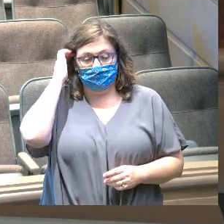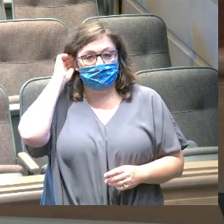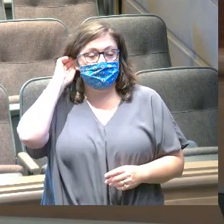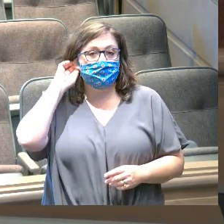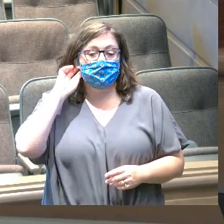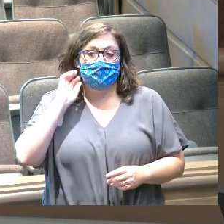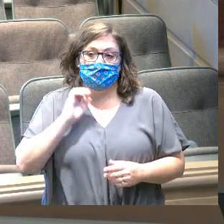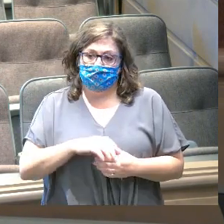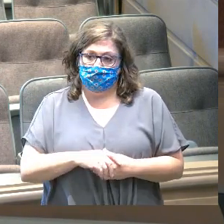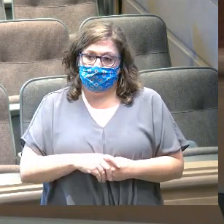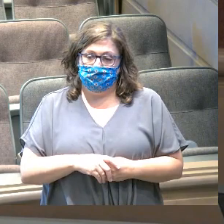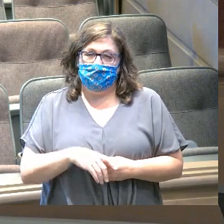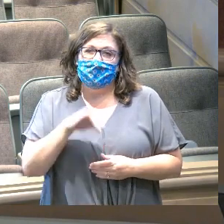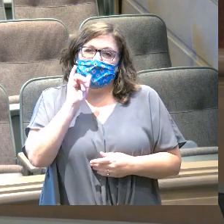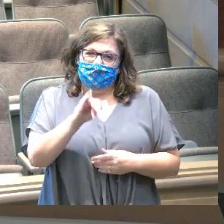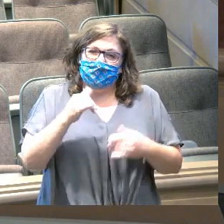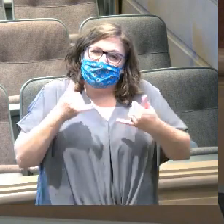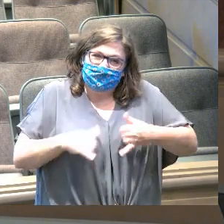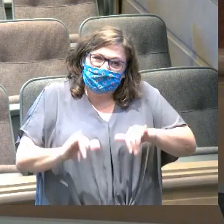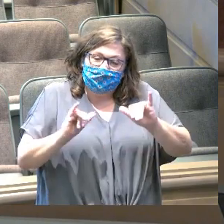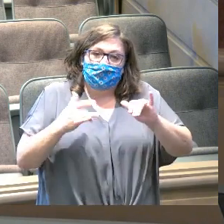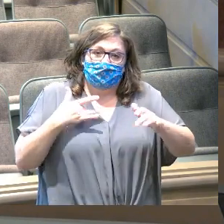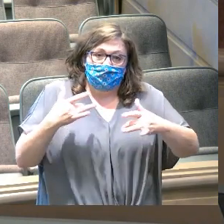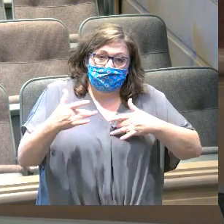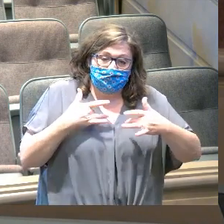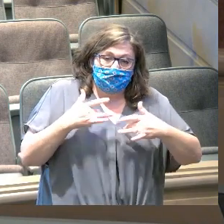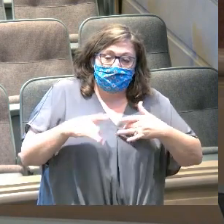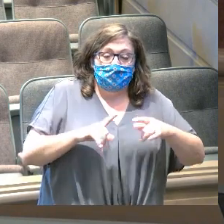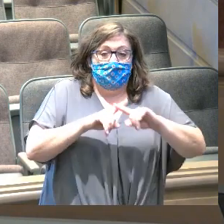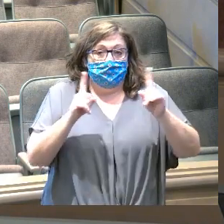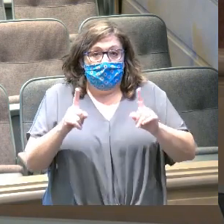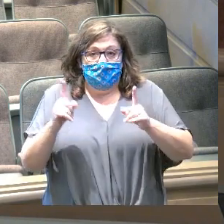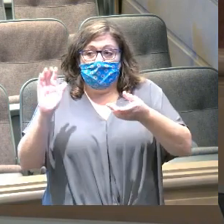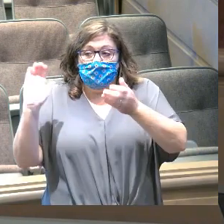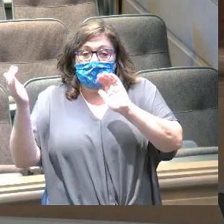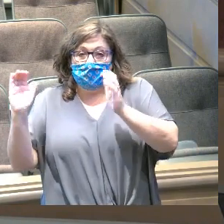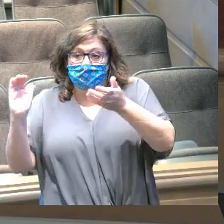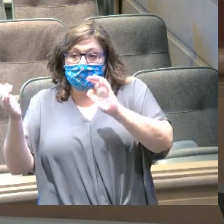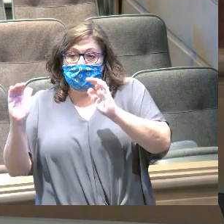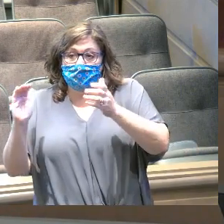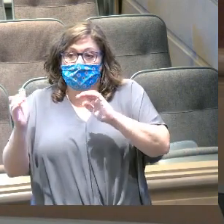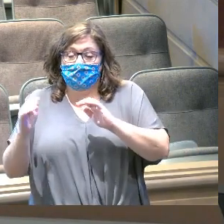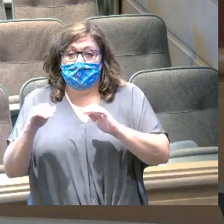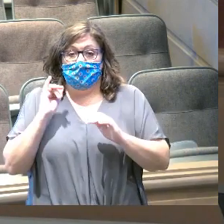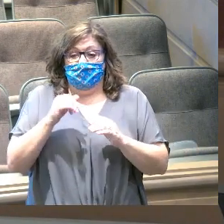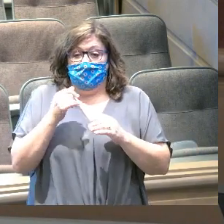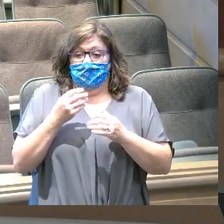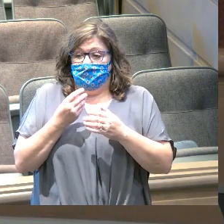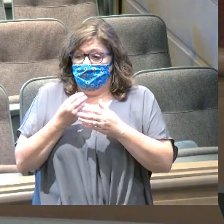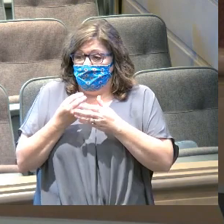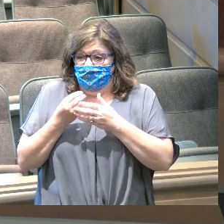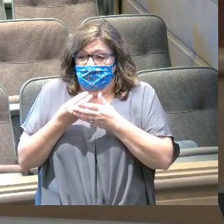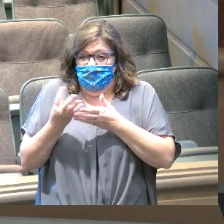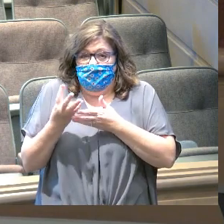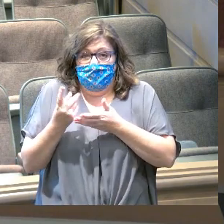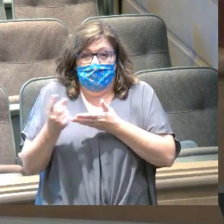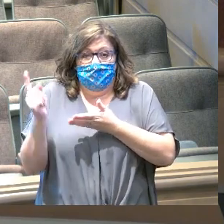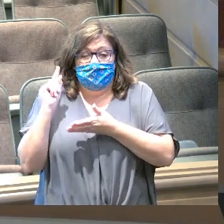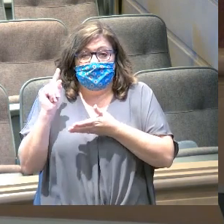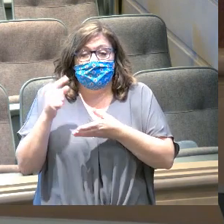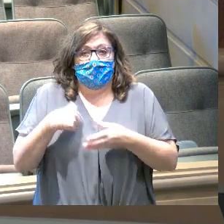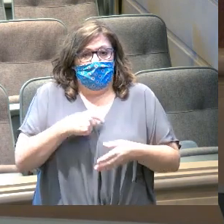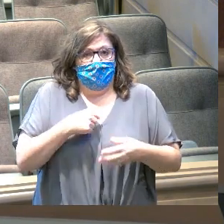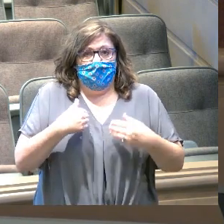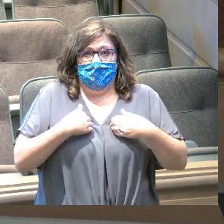is a matter of concern. But when you compare that with the fact that only a few weeks ago we had almost